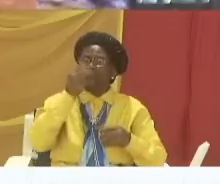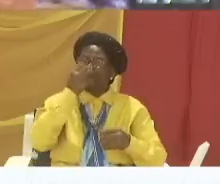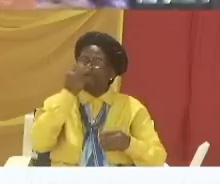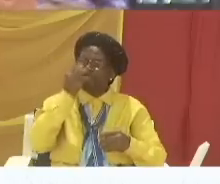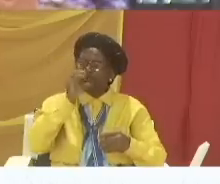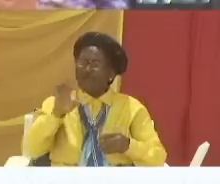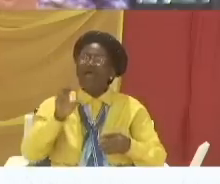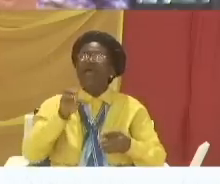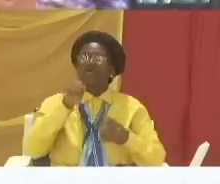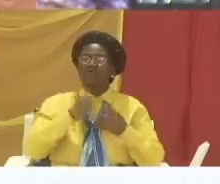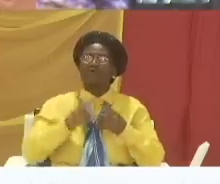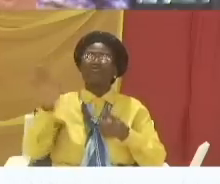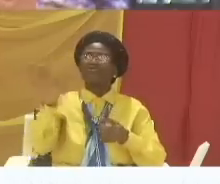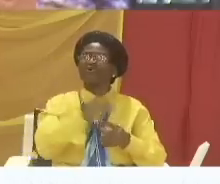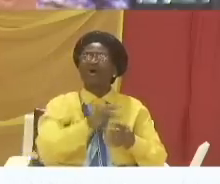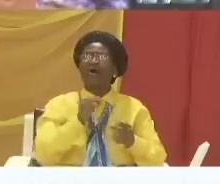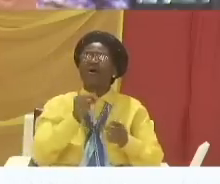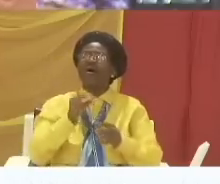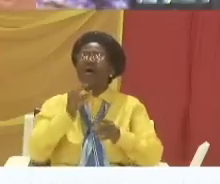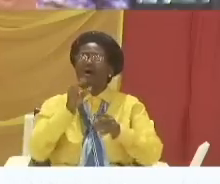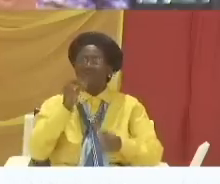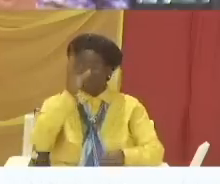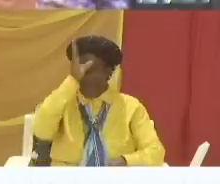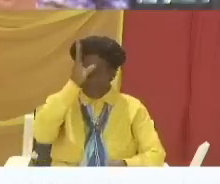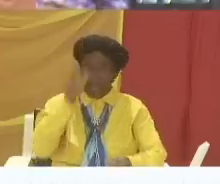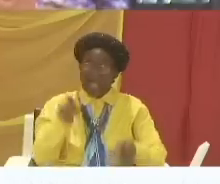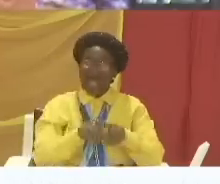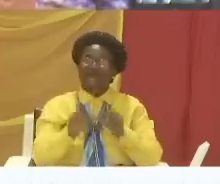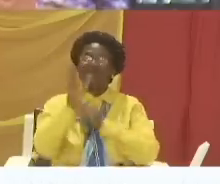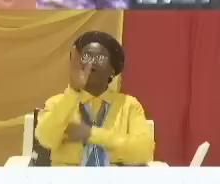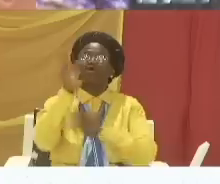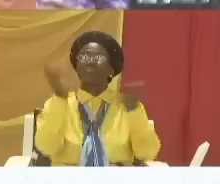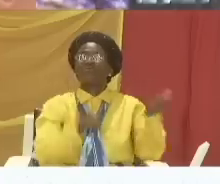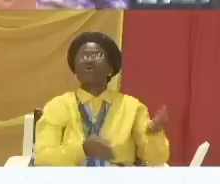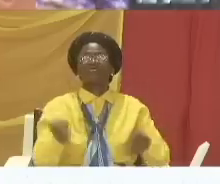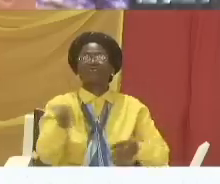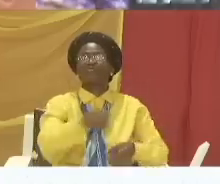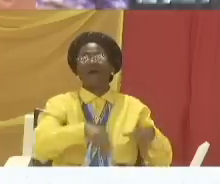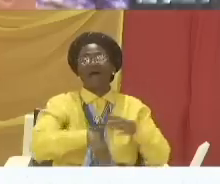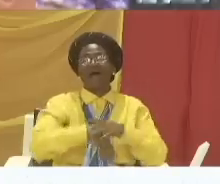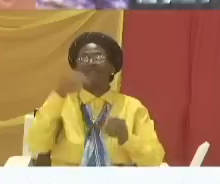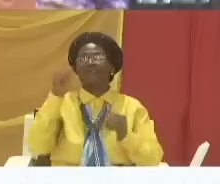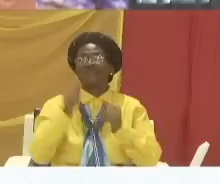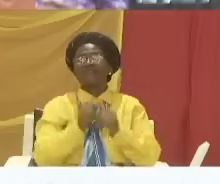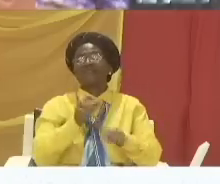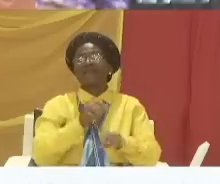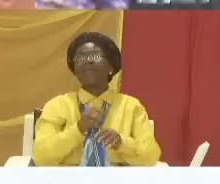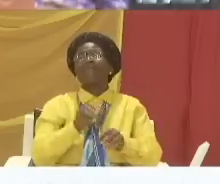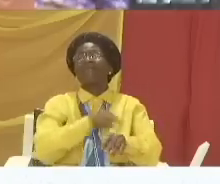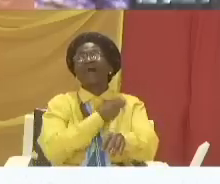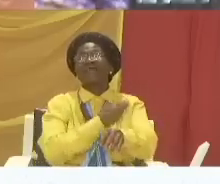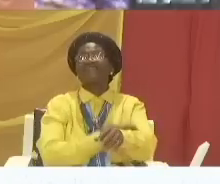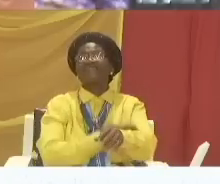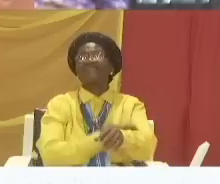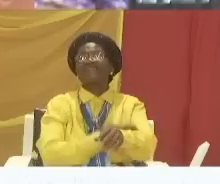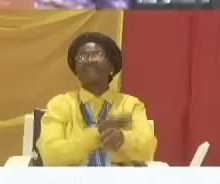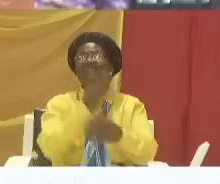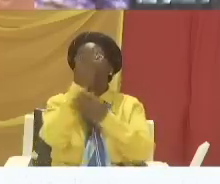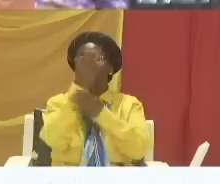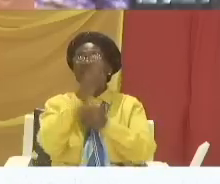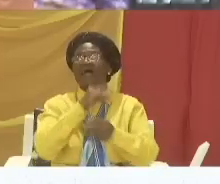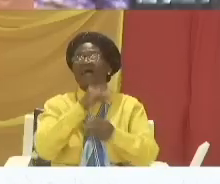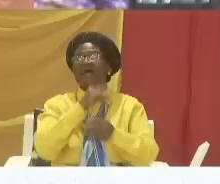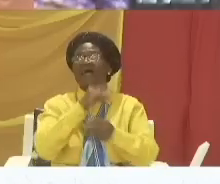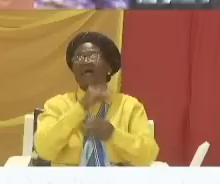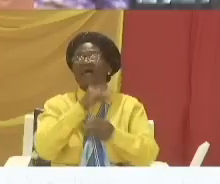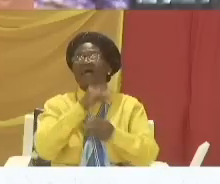as the Lord brought you out with a mighty hand and redeemed you out of the house of bondmen